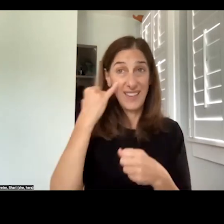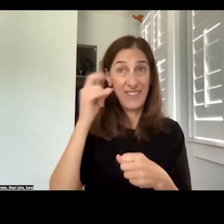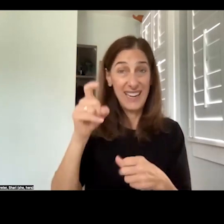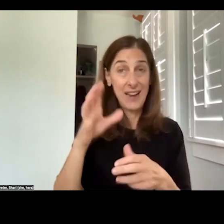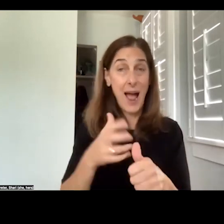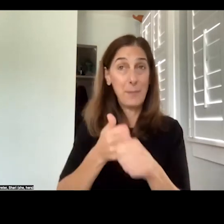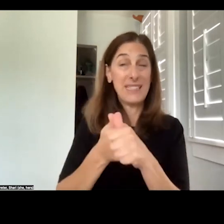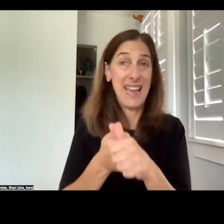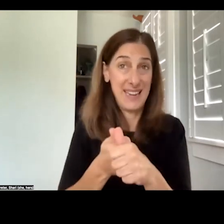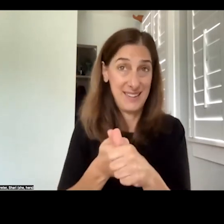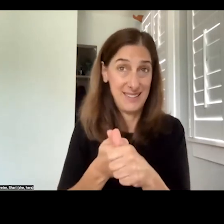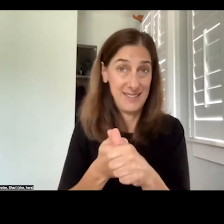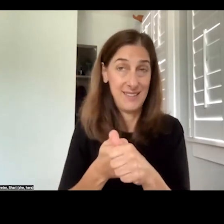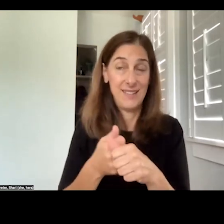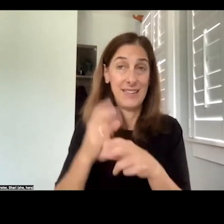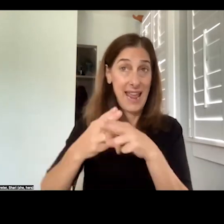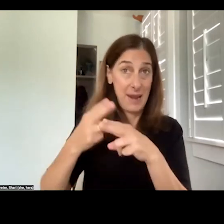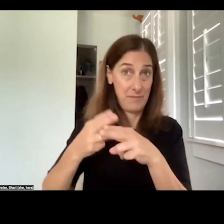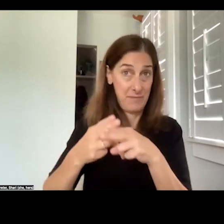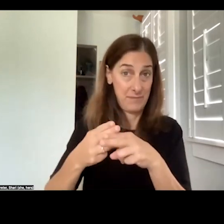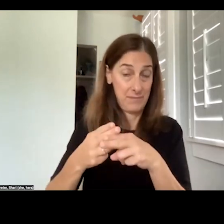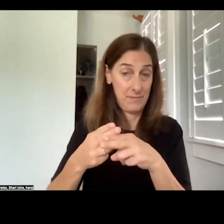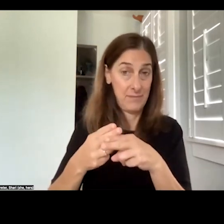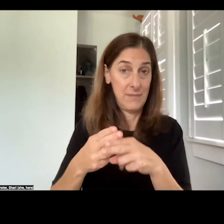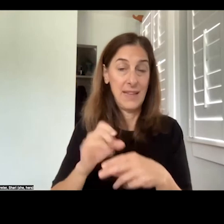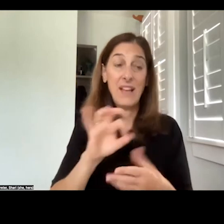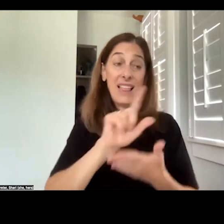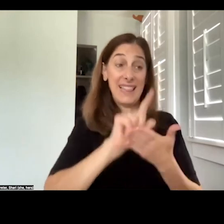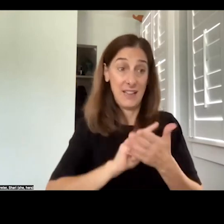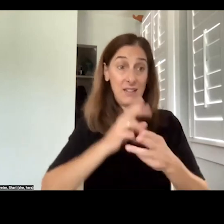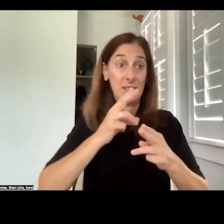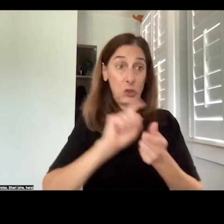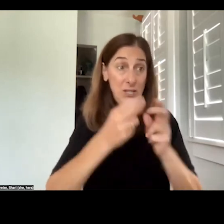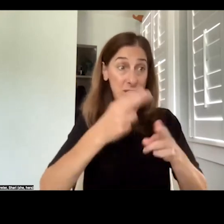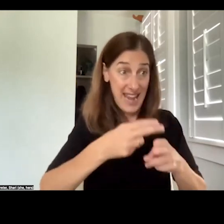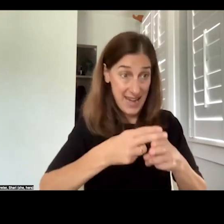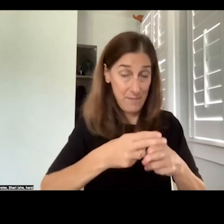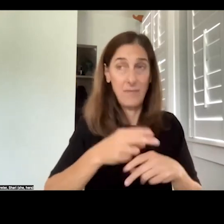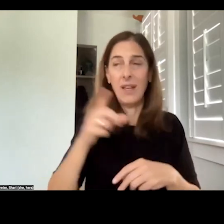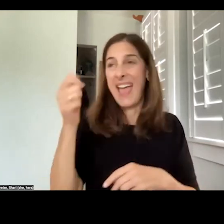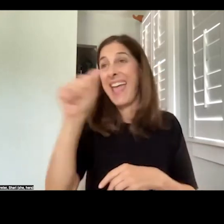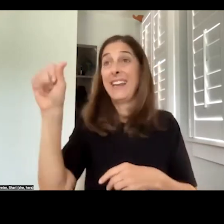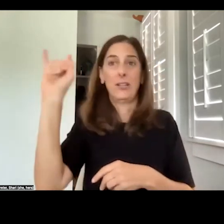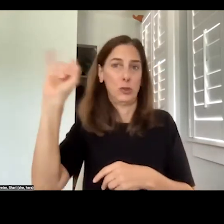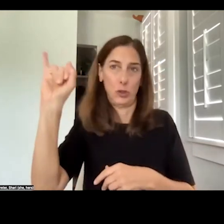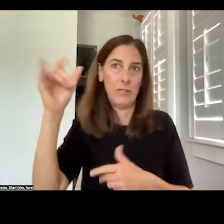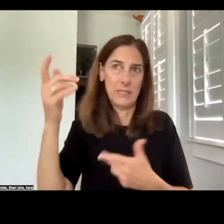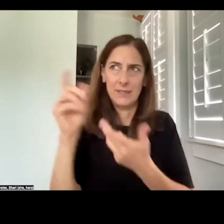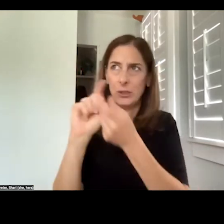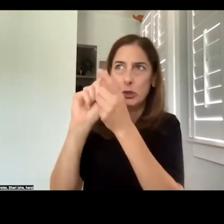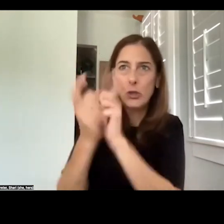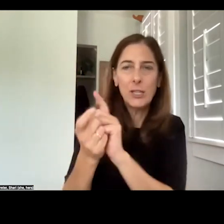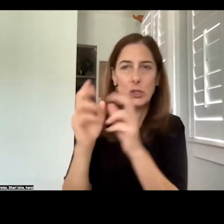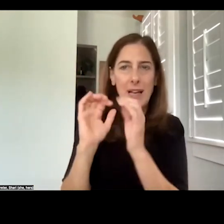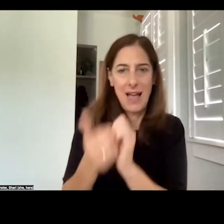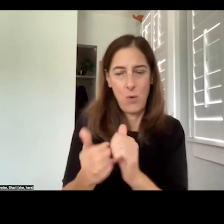my coverage / any insurance if I legally change it. So do either Hannah or Kara want to answer that? I